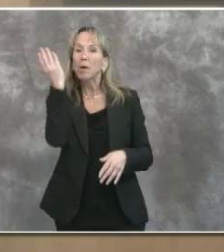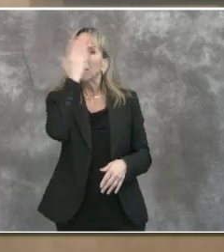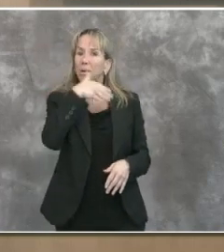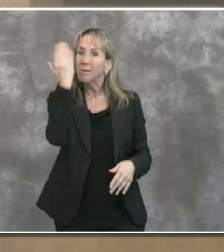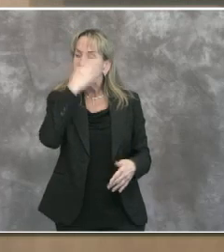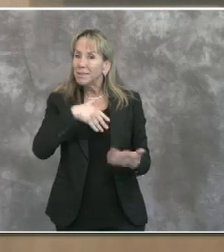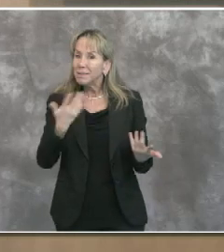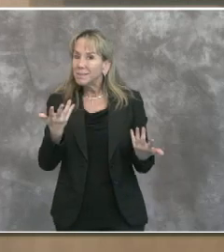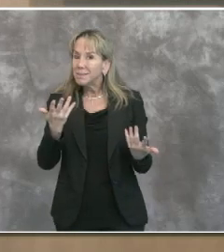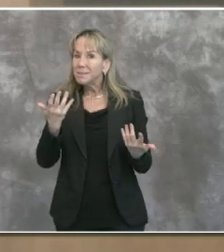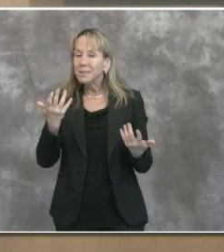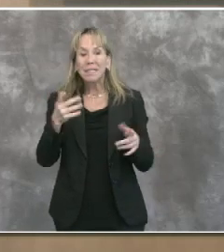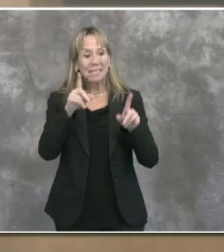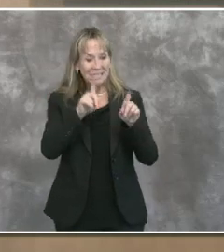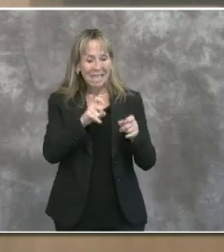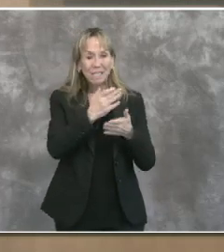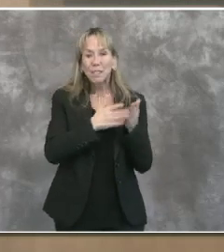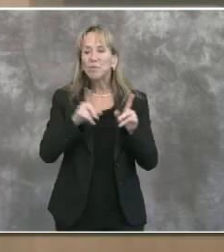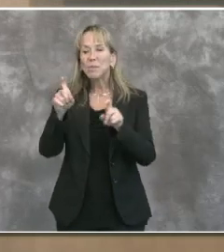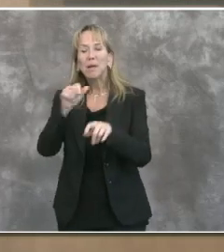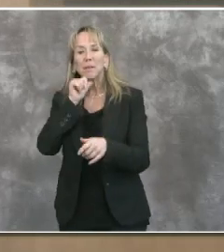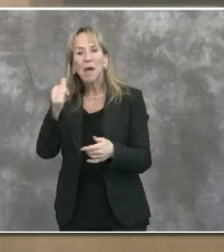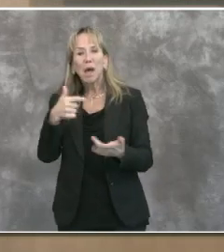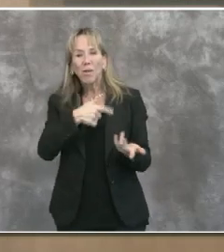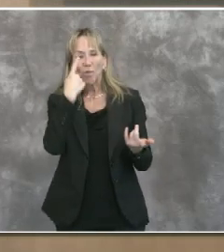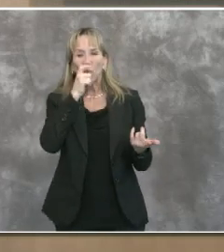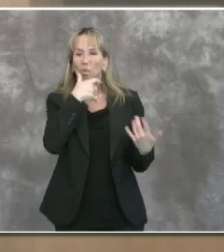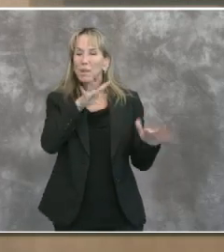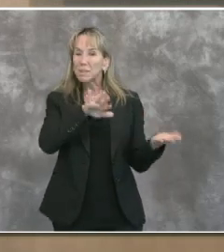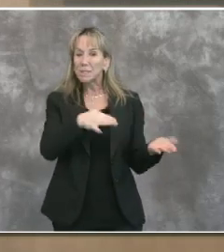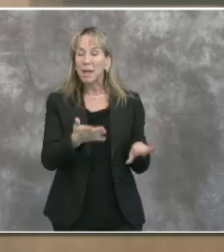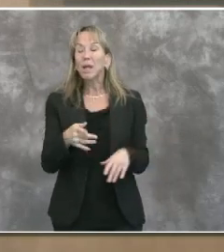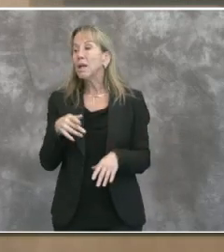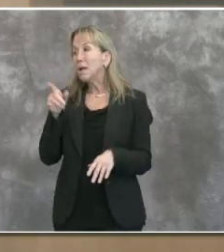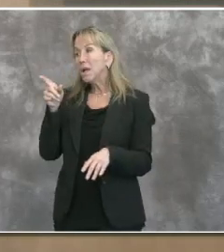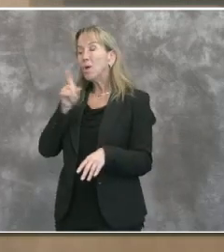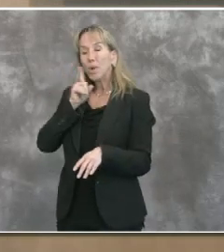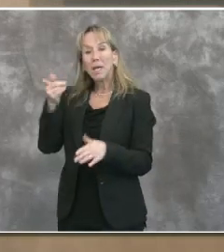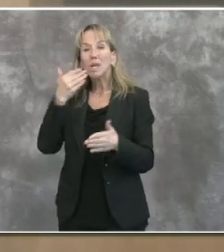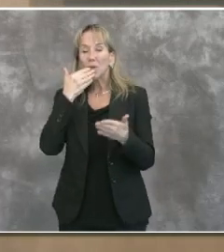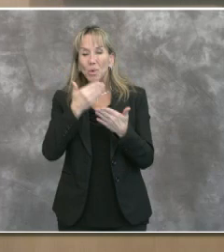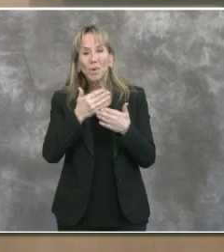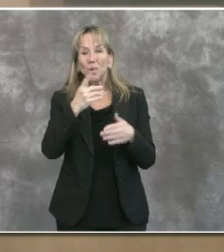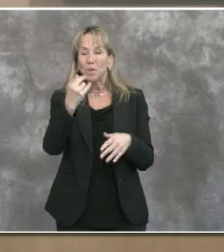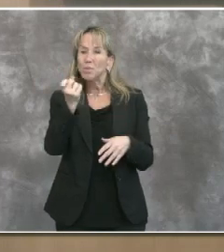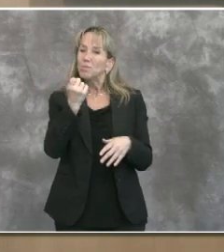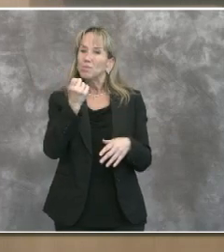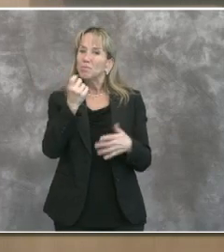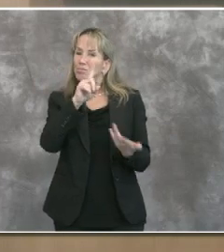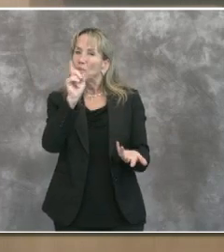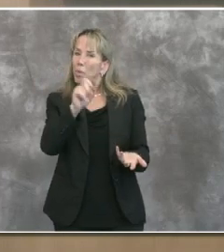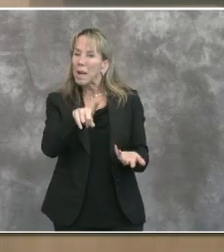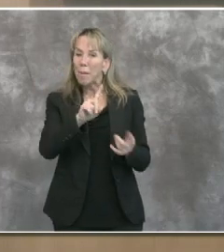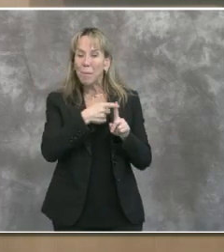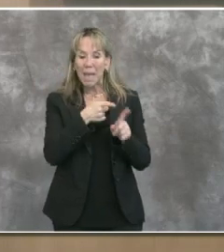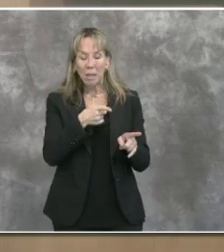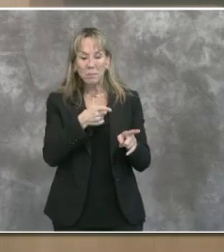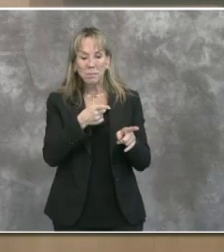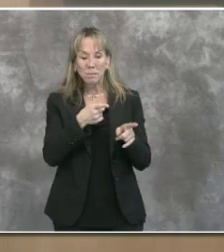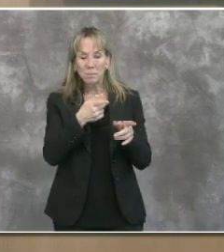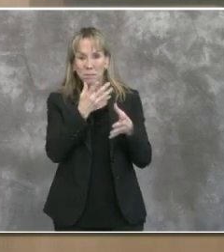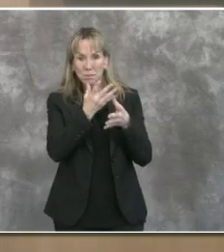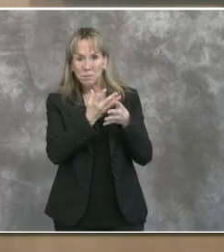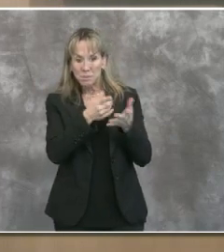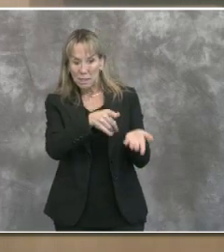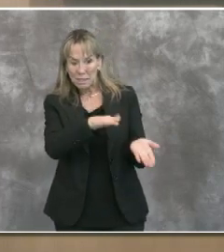are done and some are not done. Well, again, that's a great question about missed deaths due to COVID.